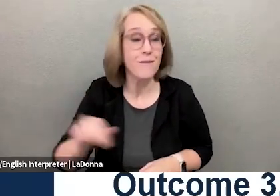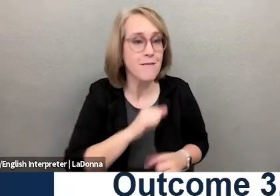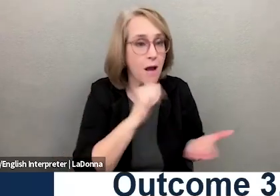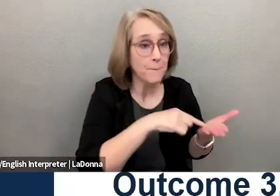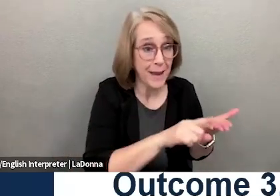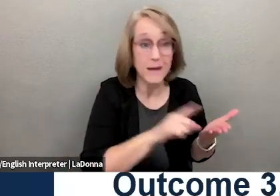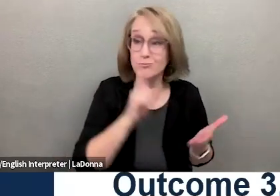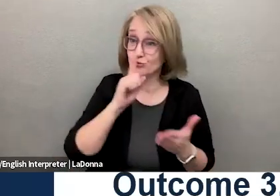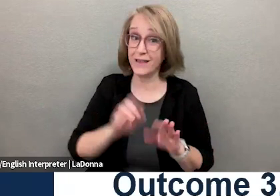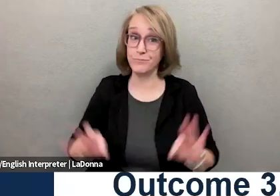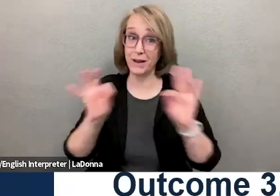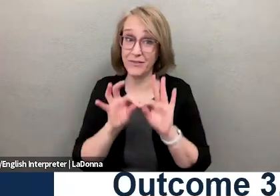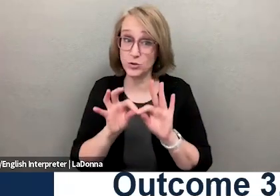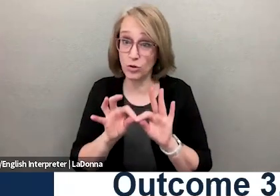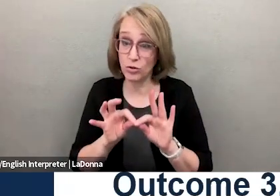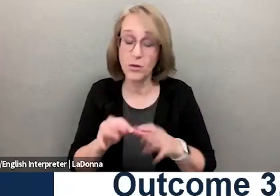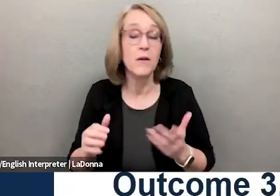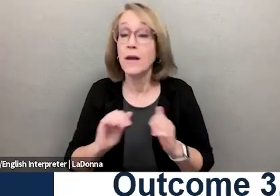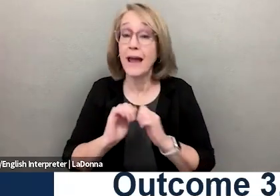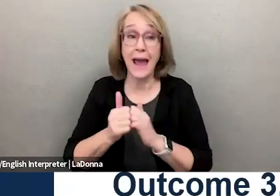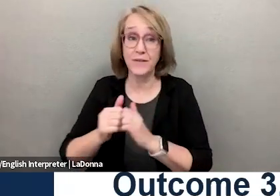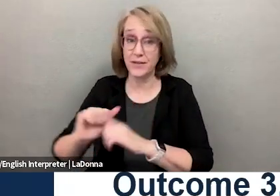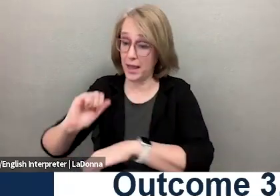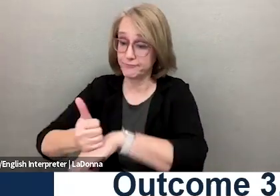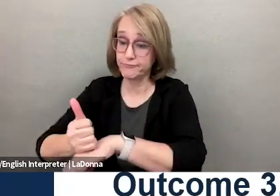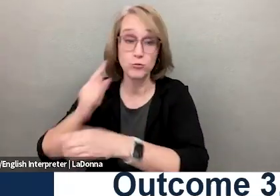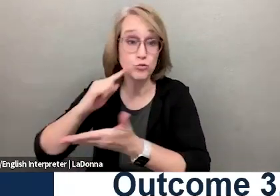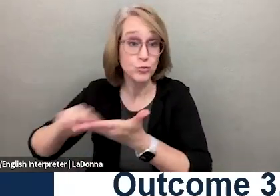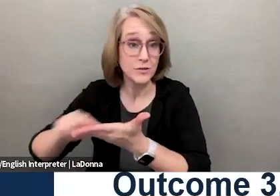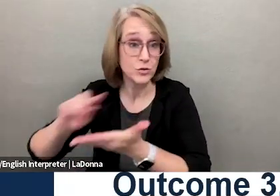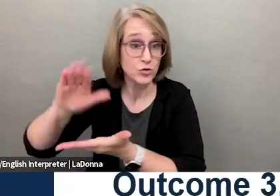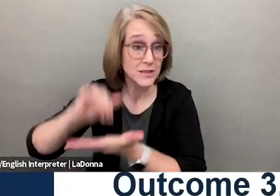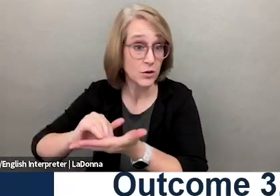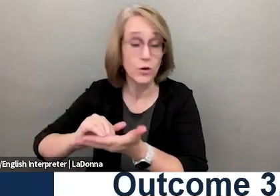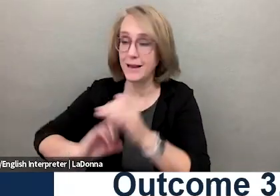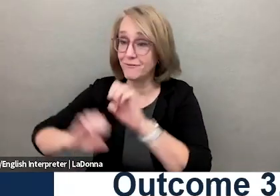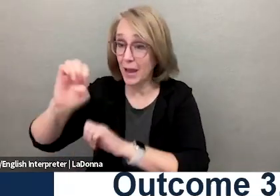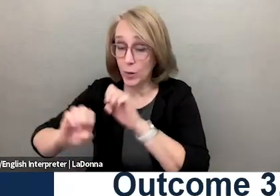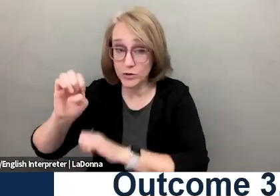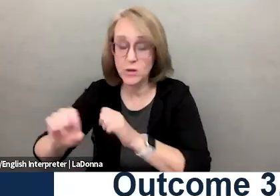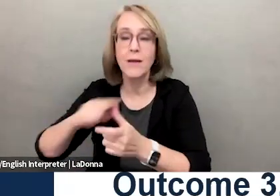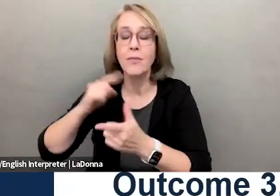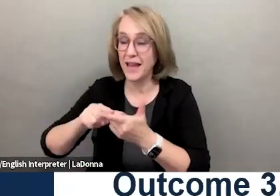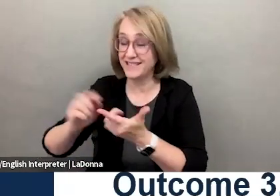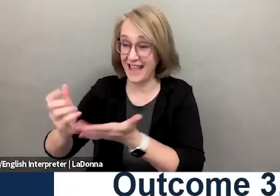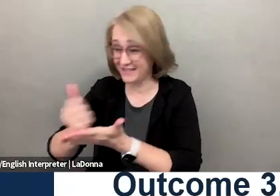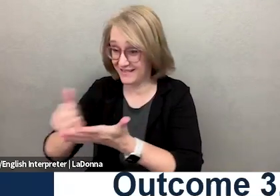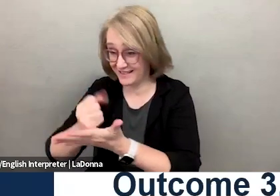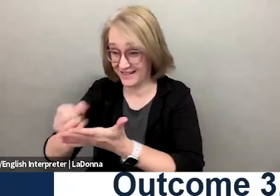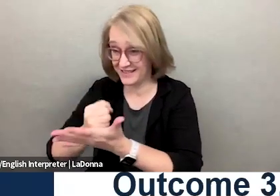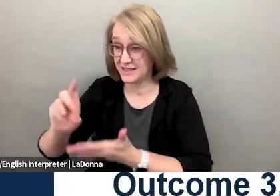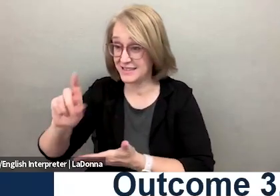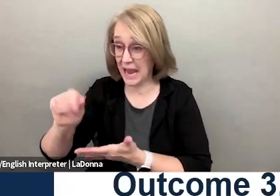caregivers. By doing that, by having that research in place, by having that data, that gives us